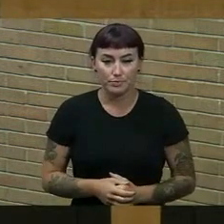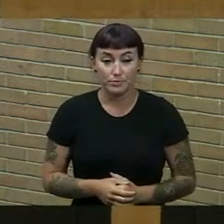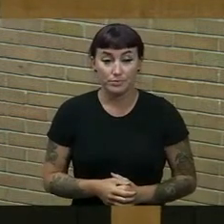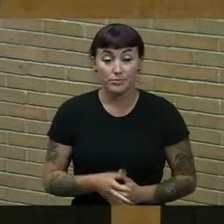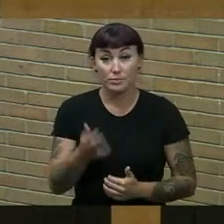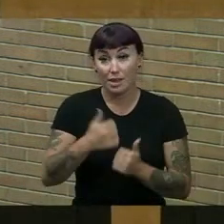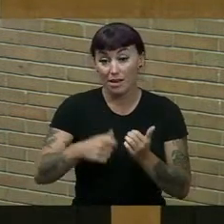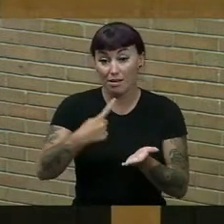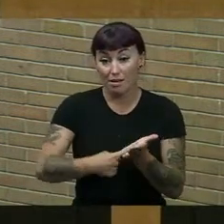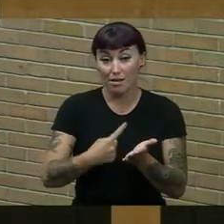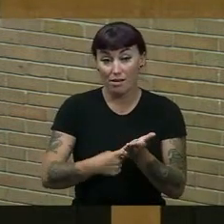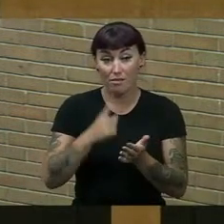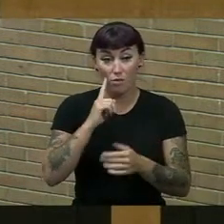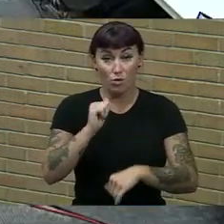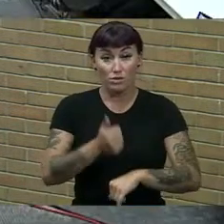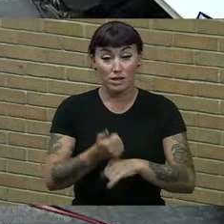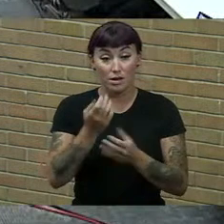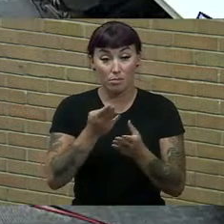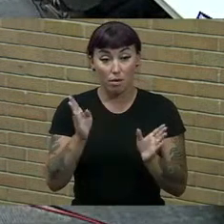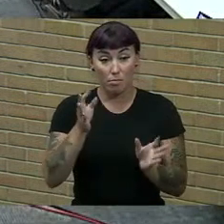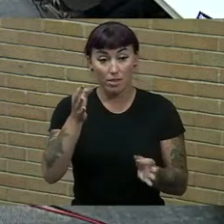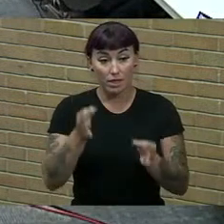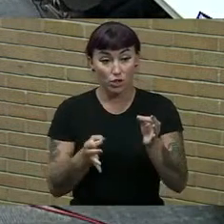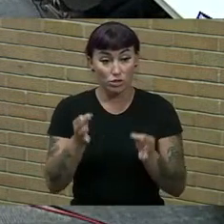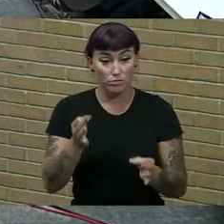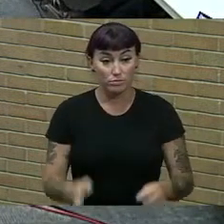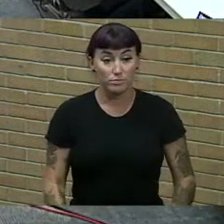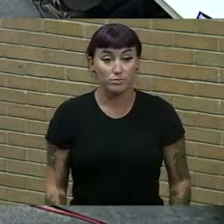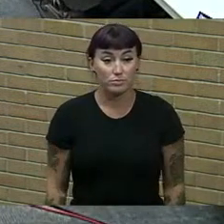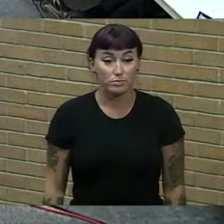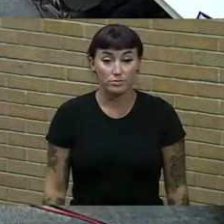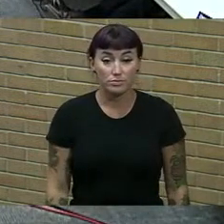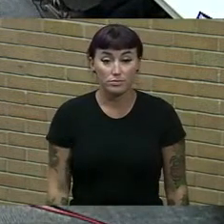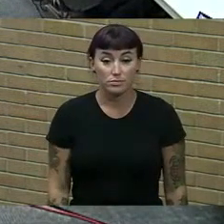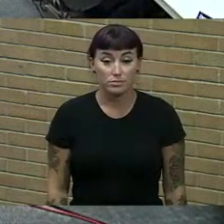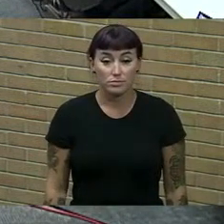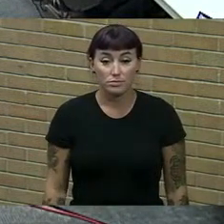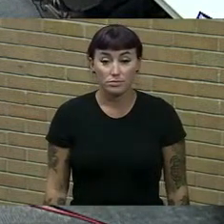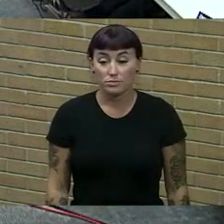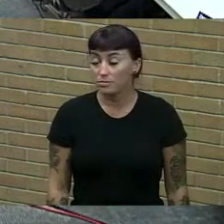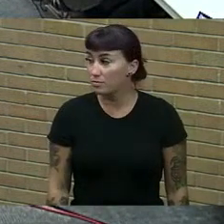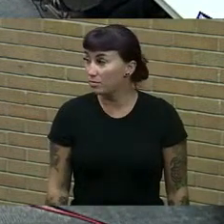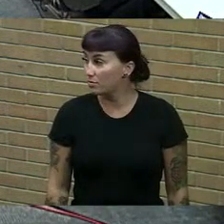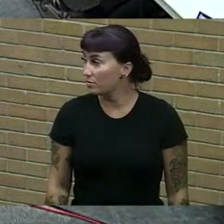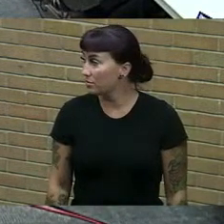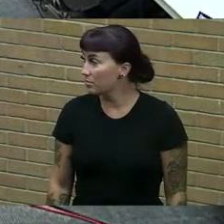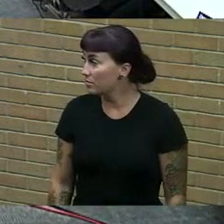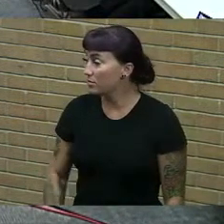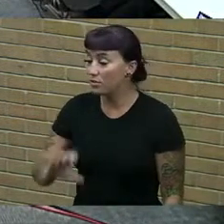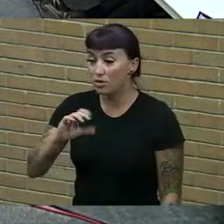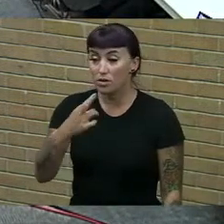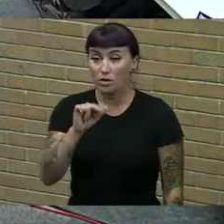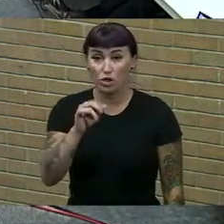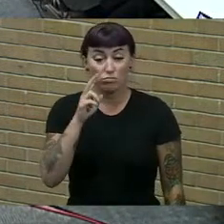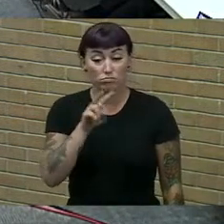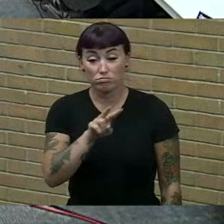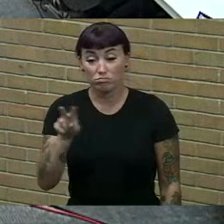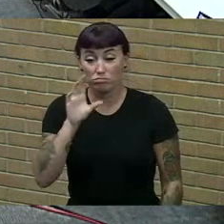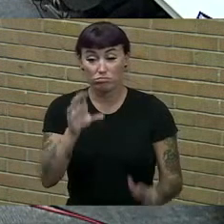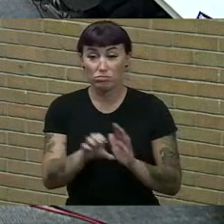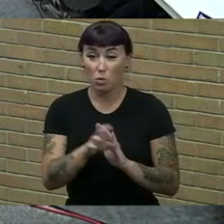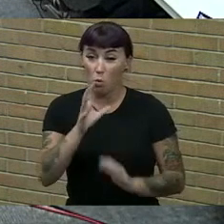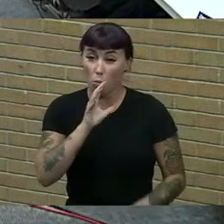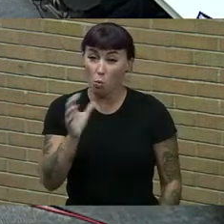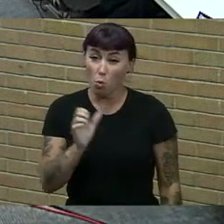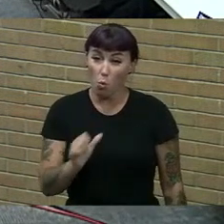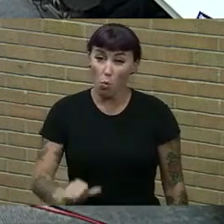Any discussion on setting the public hearing? Looking at these pictures, These are